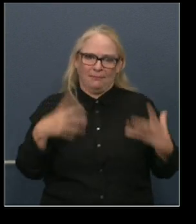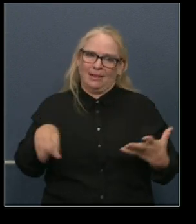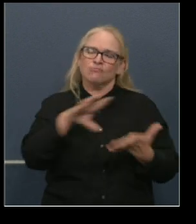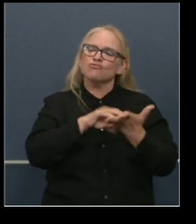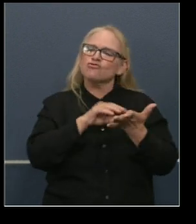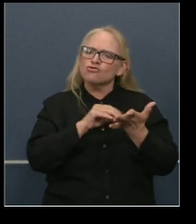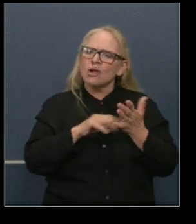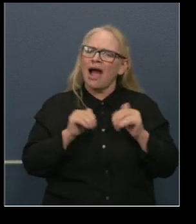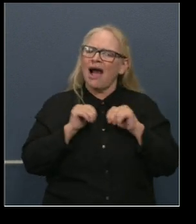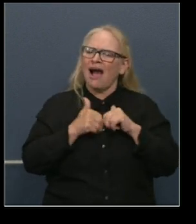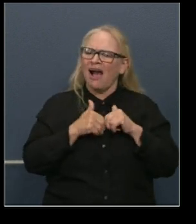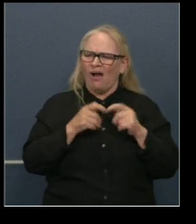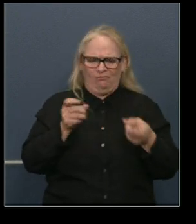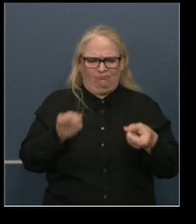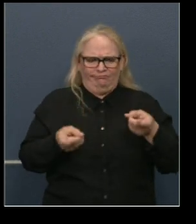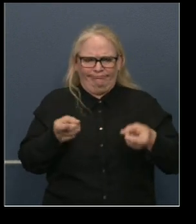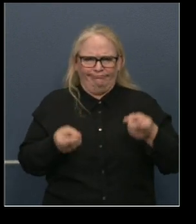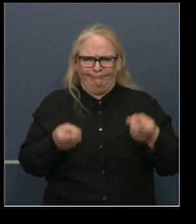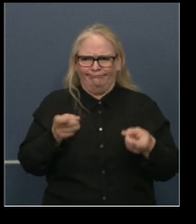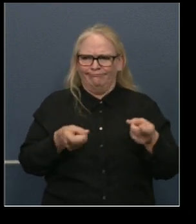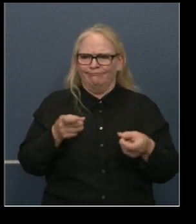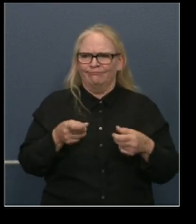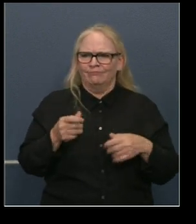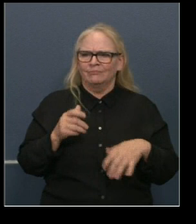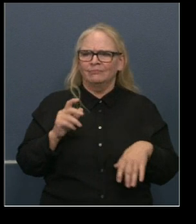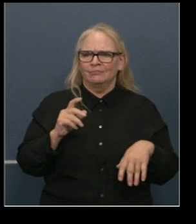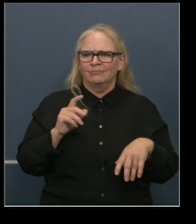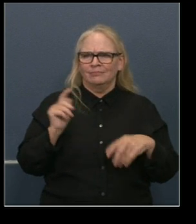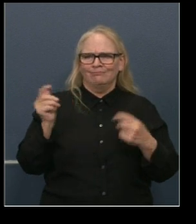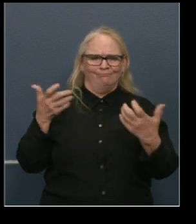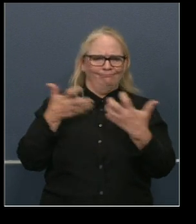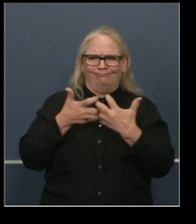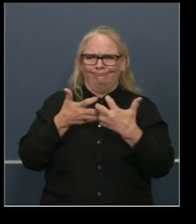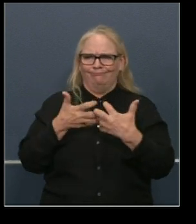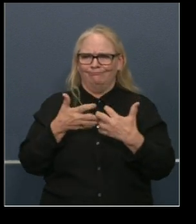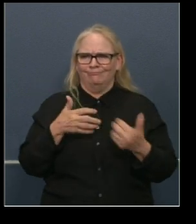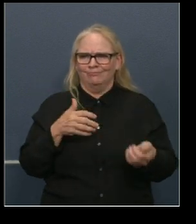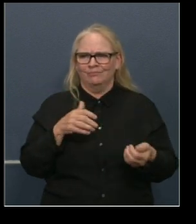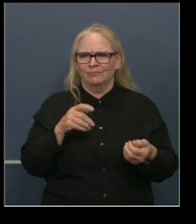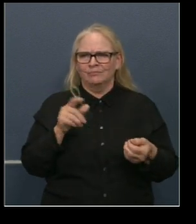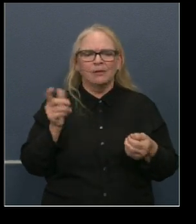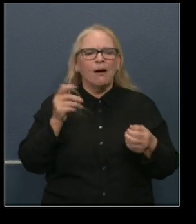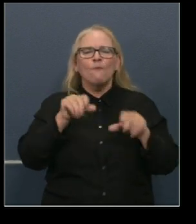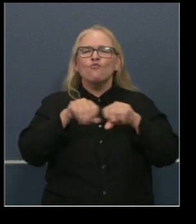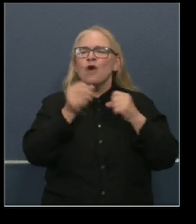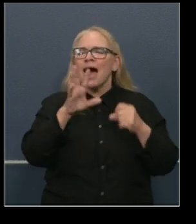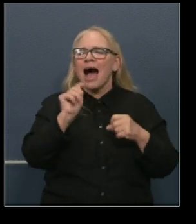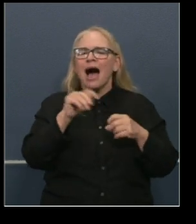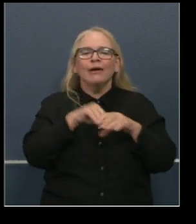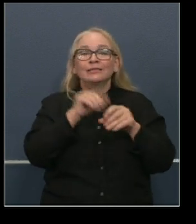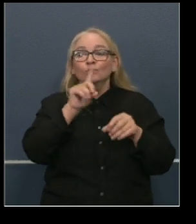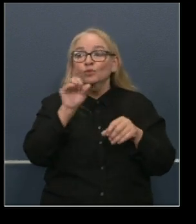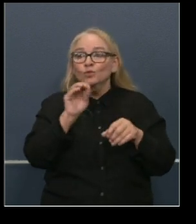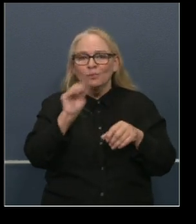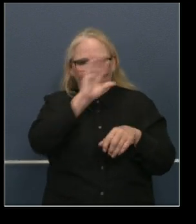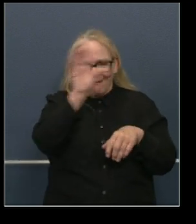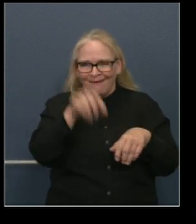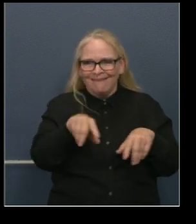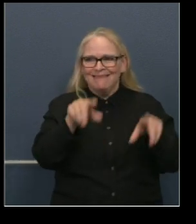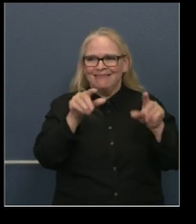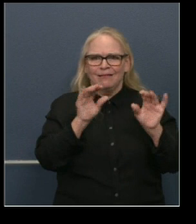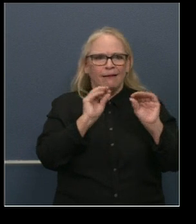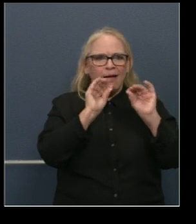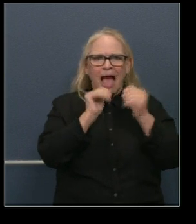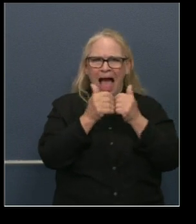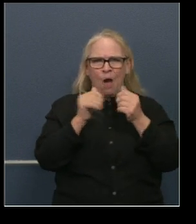learning how to use the breakout room in Zoom so that a small group can meet with them, including students who need